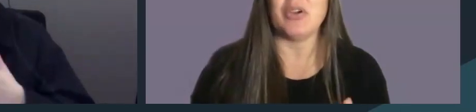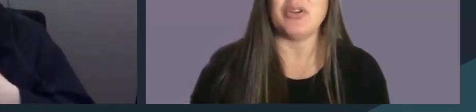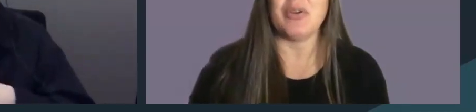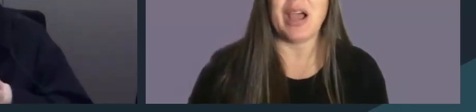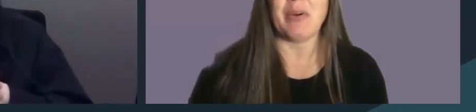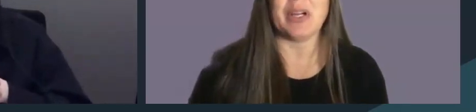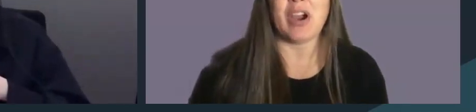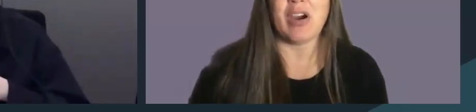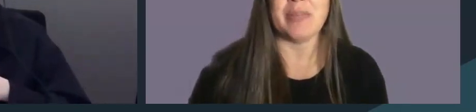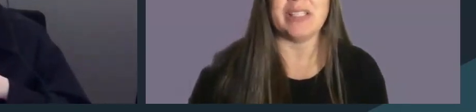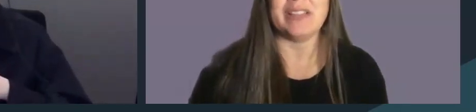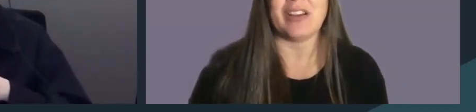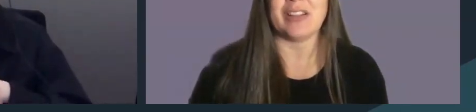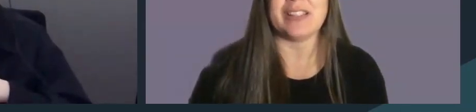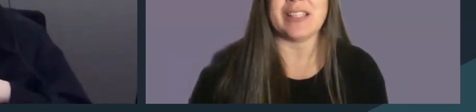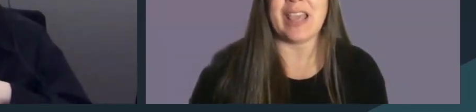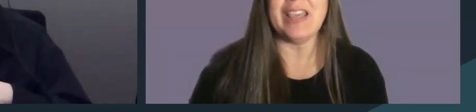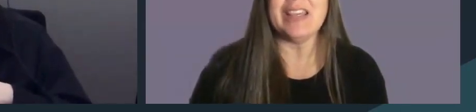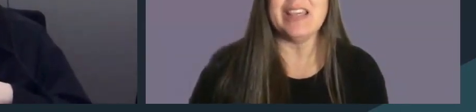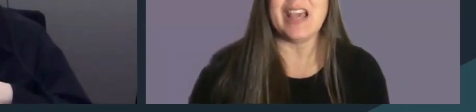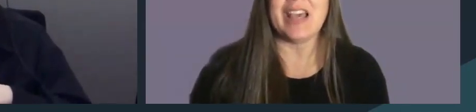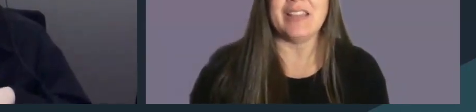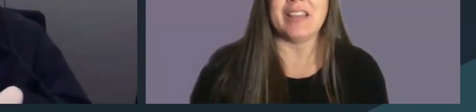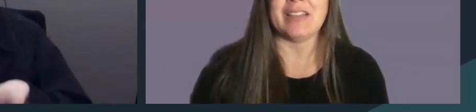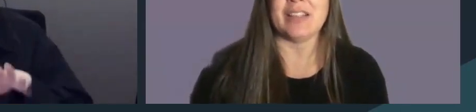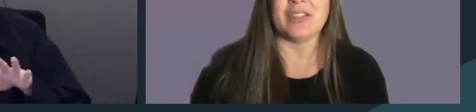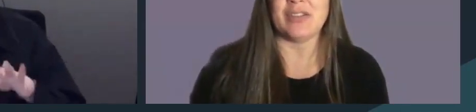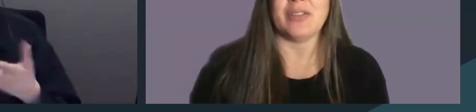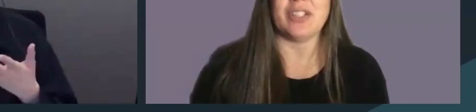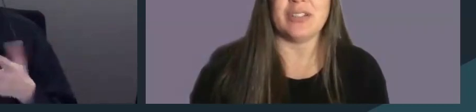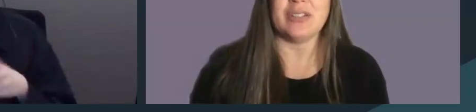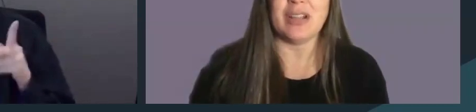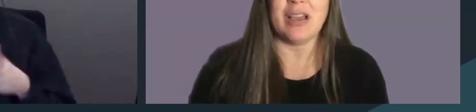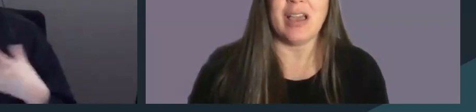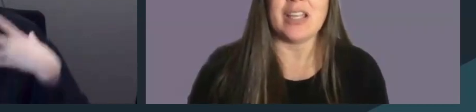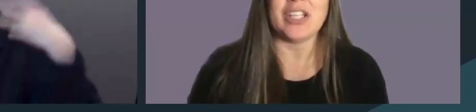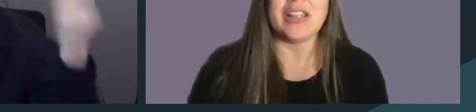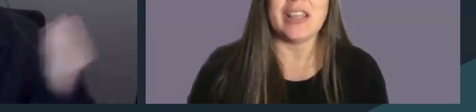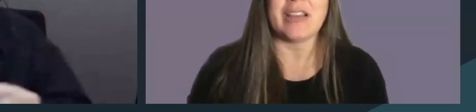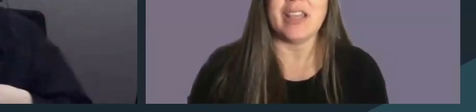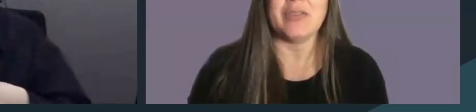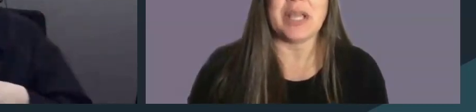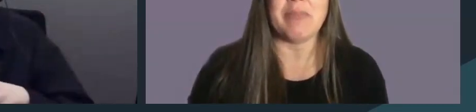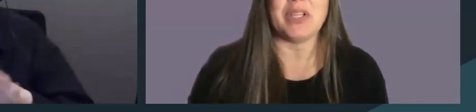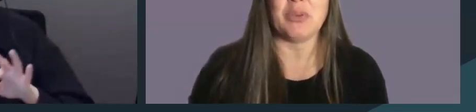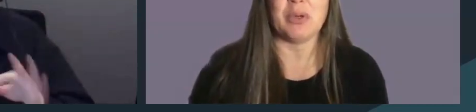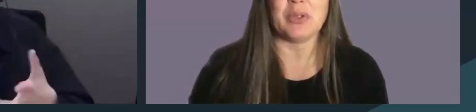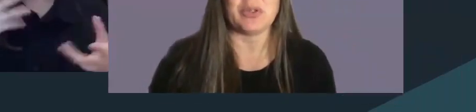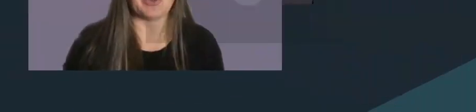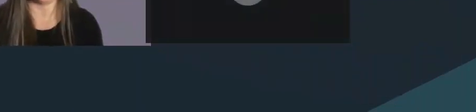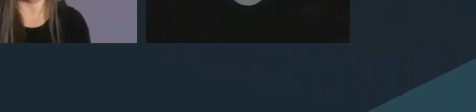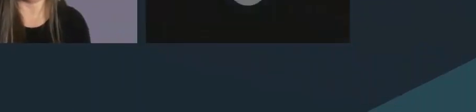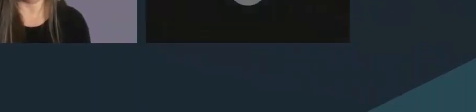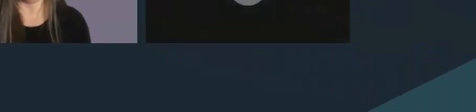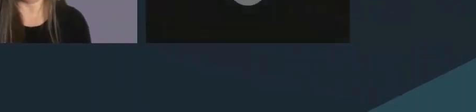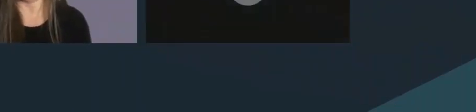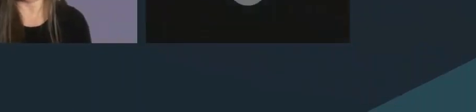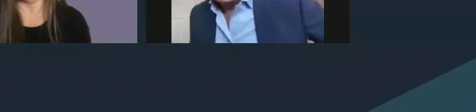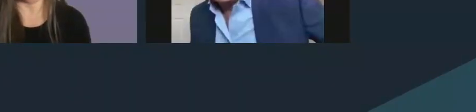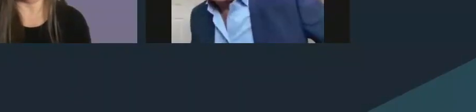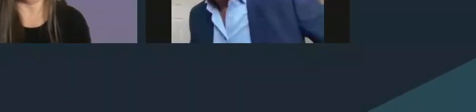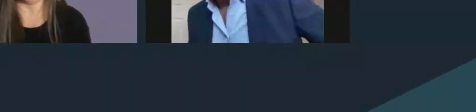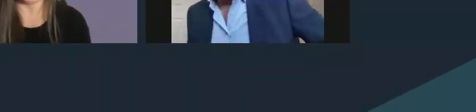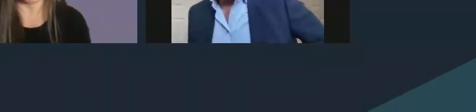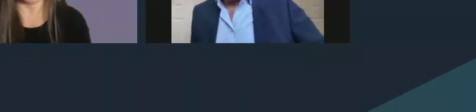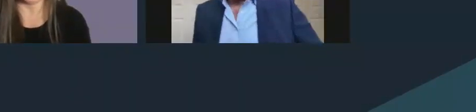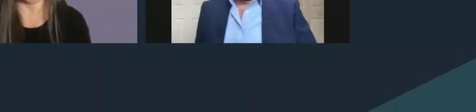or you could go to ourcommons.ca, and there's a search engine there that you type in your postal code. It will